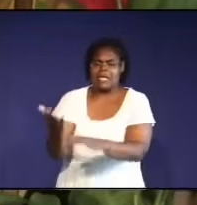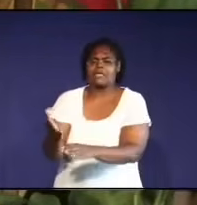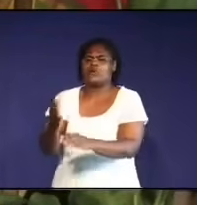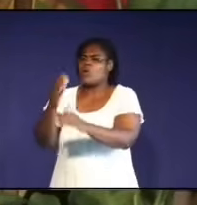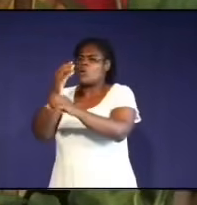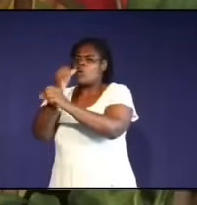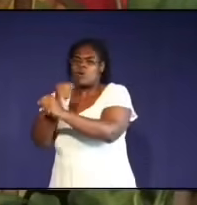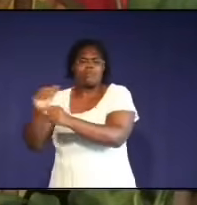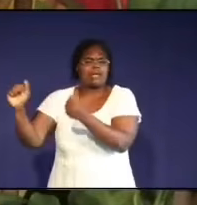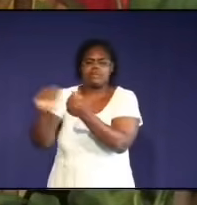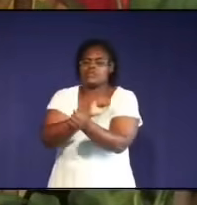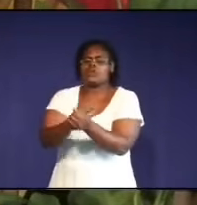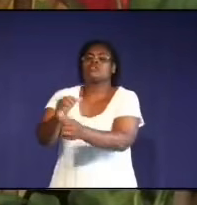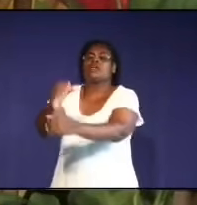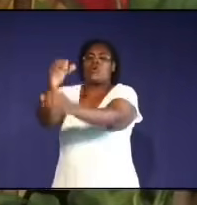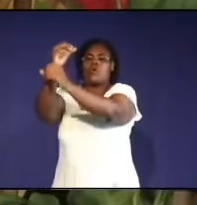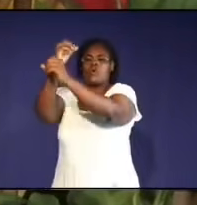until